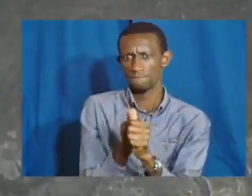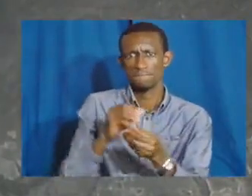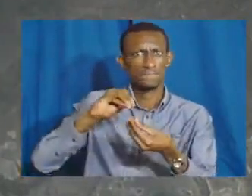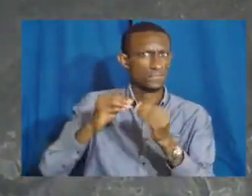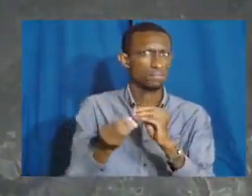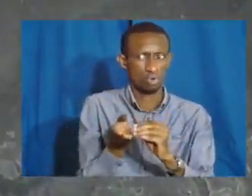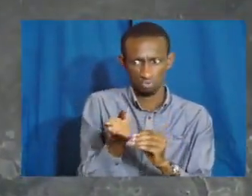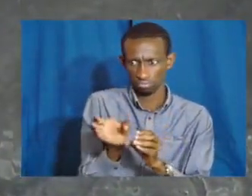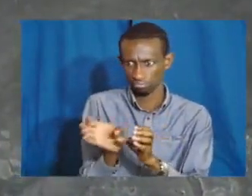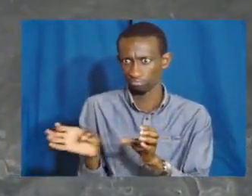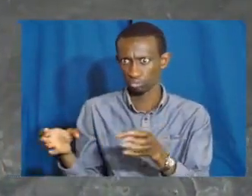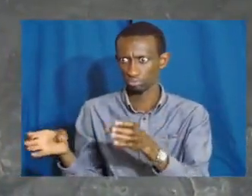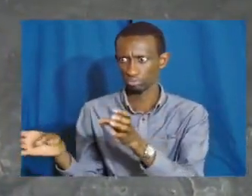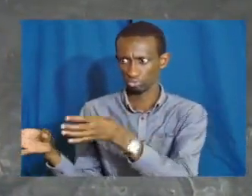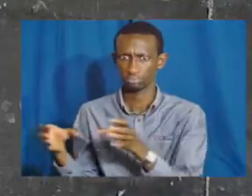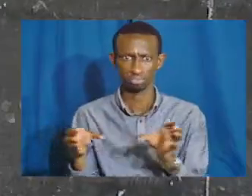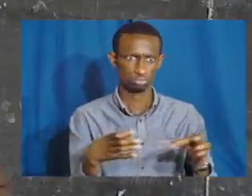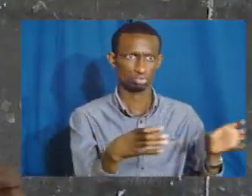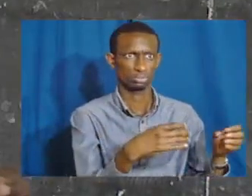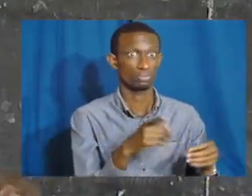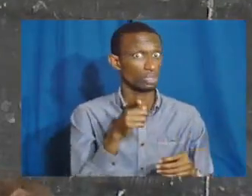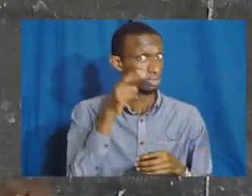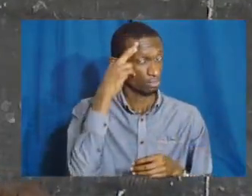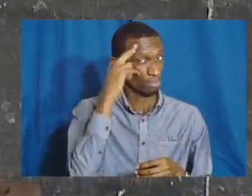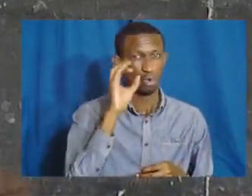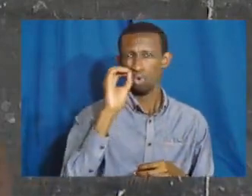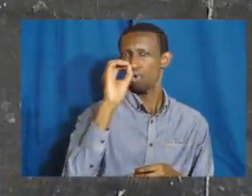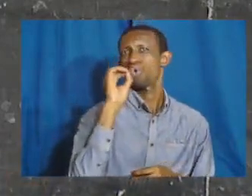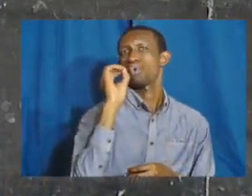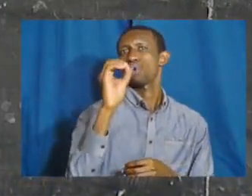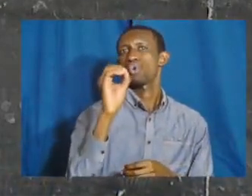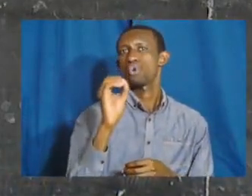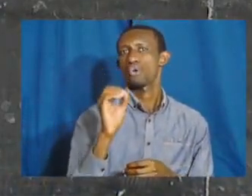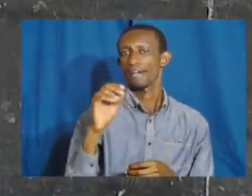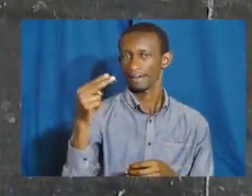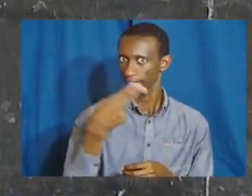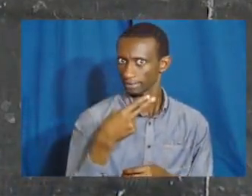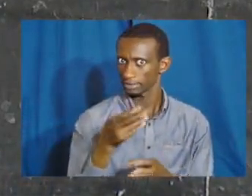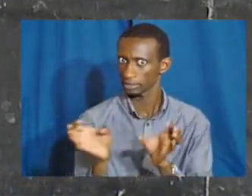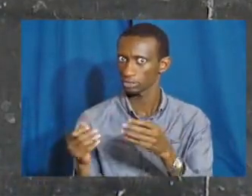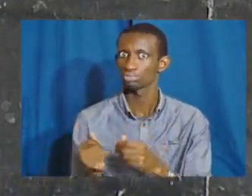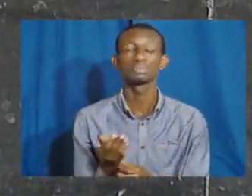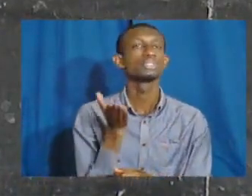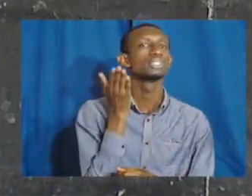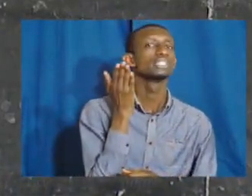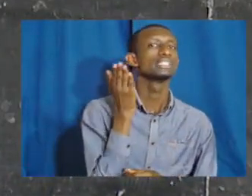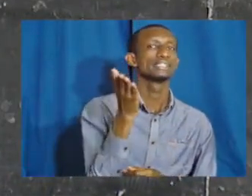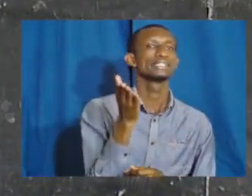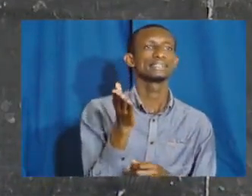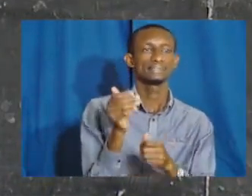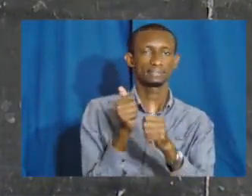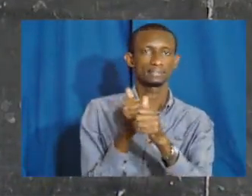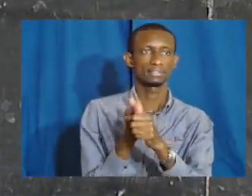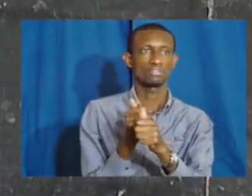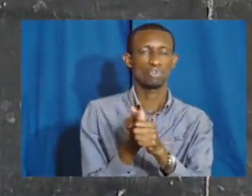groups. If you remember the OH groups, we said the OH groups refer to the functional